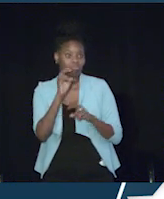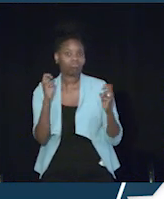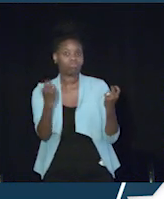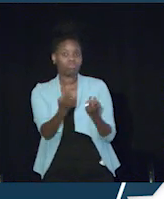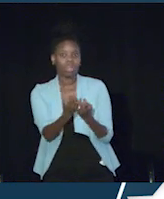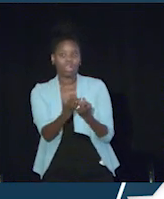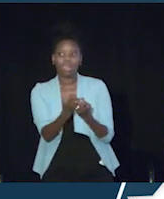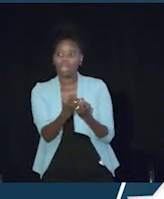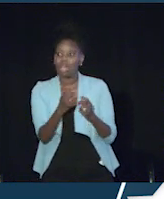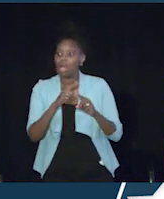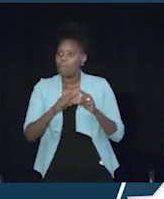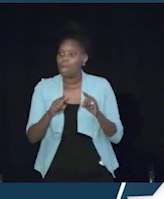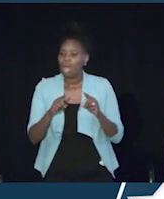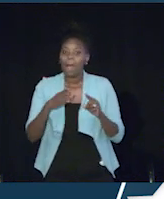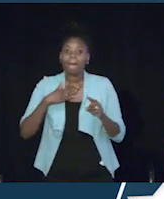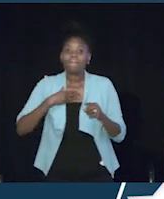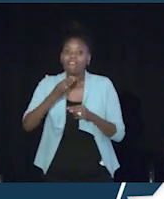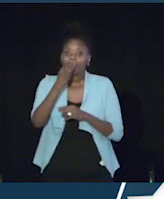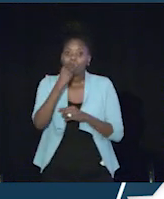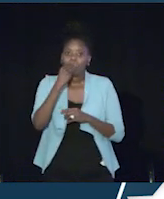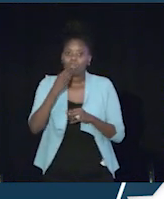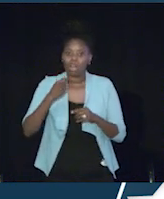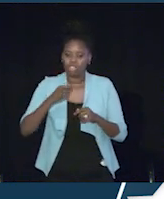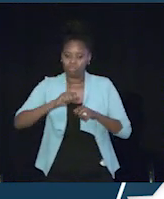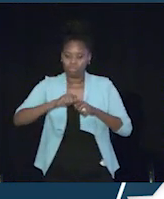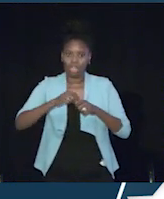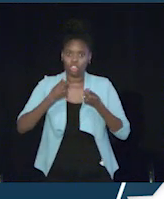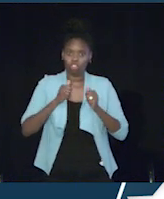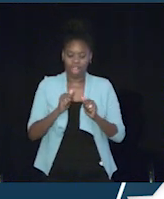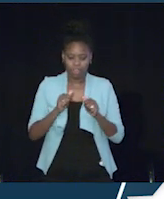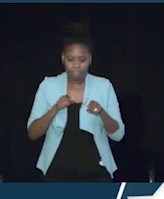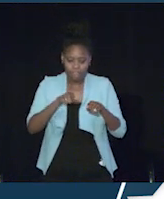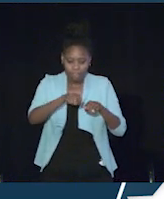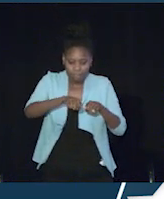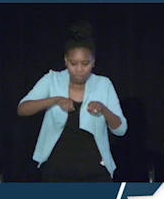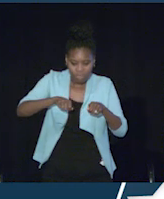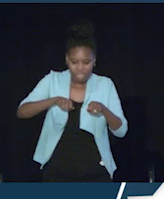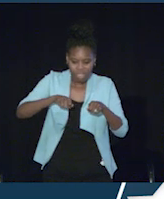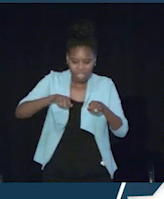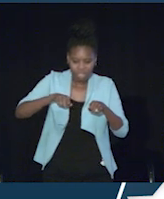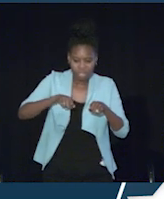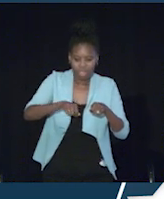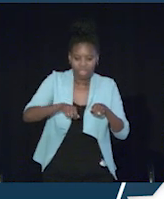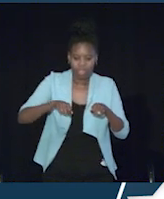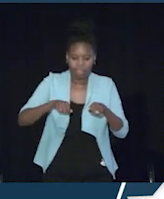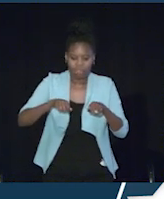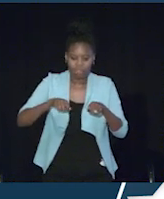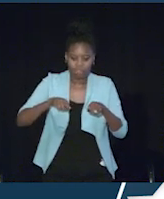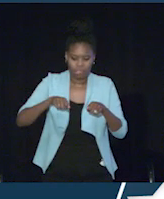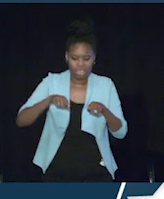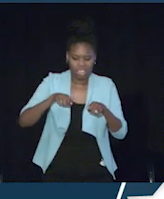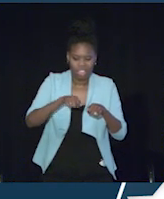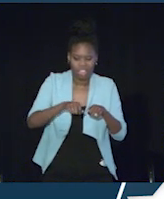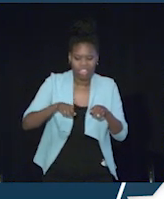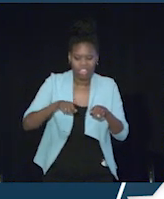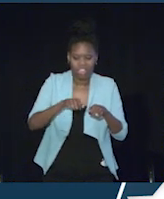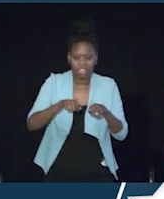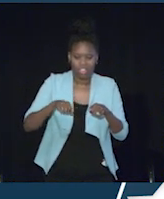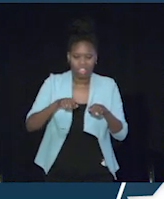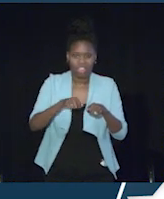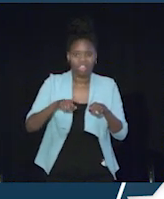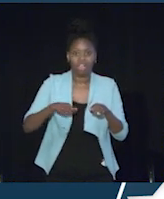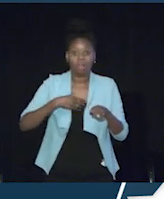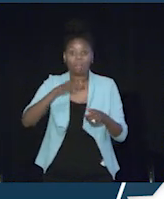couldn't cut my food. And my wife was like, "Are you ready to go back to the hospital?" And I'm like, "Yeah, I guess